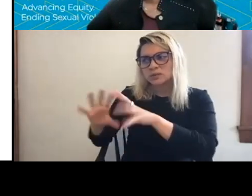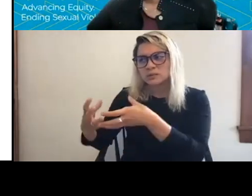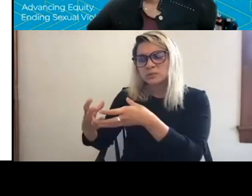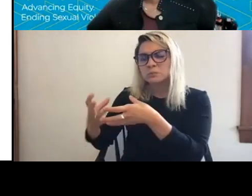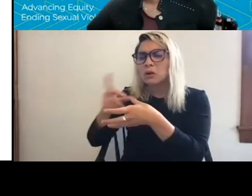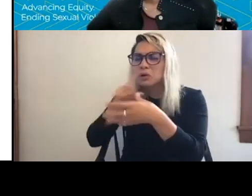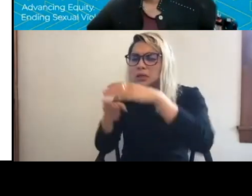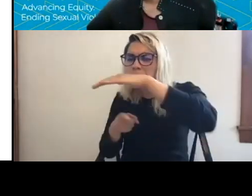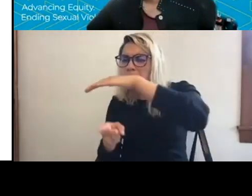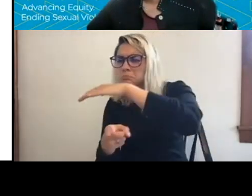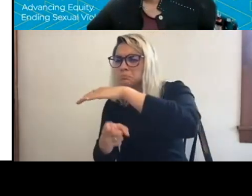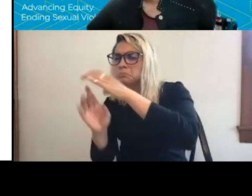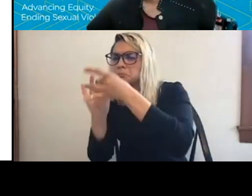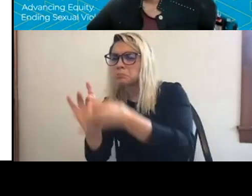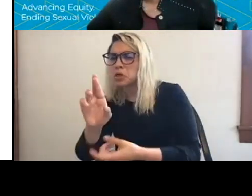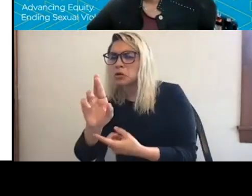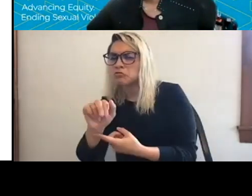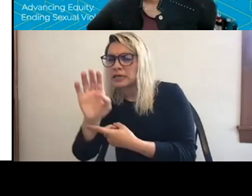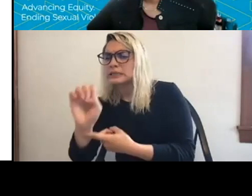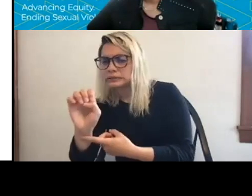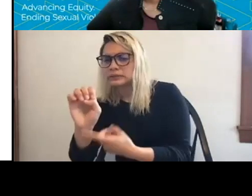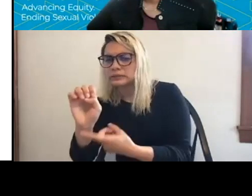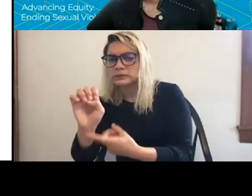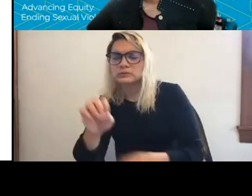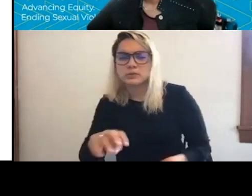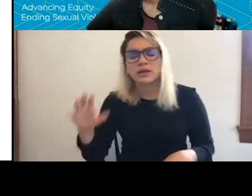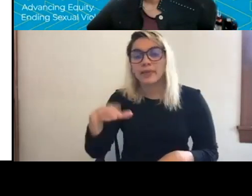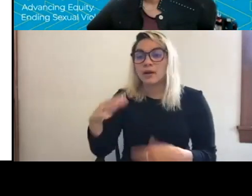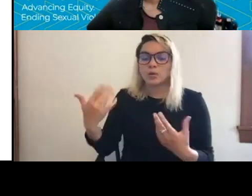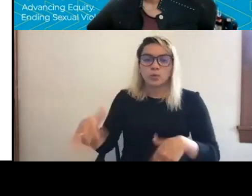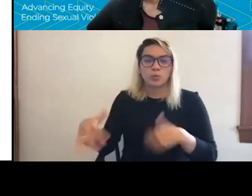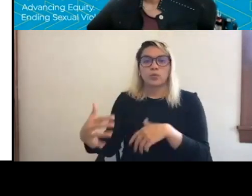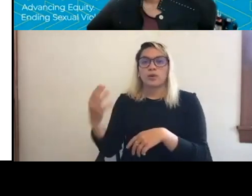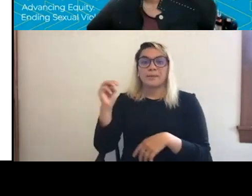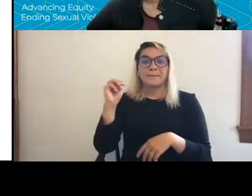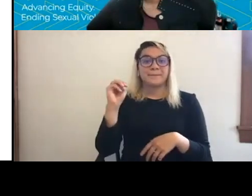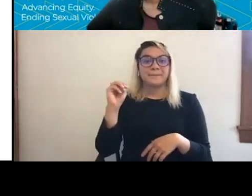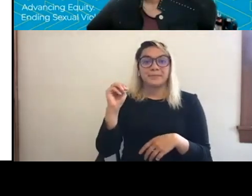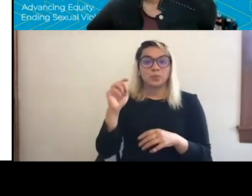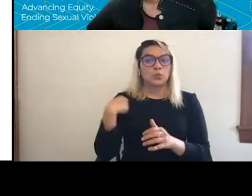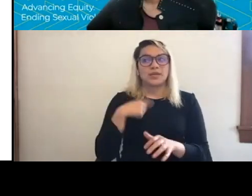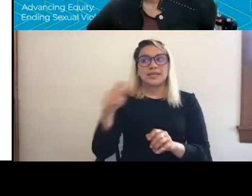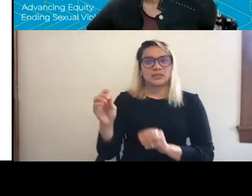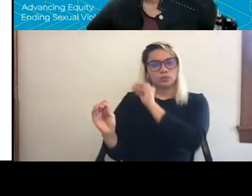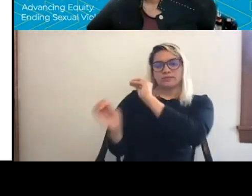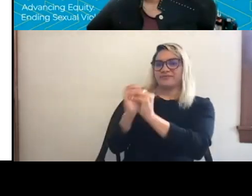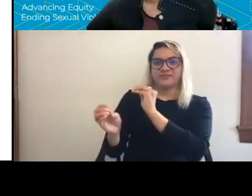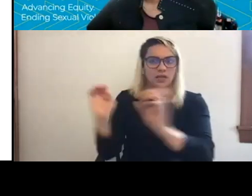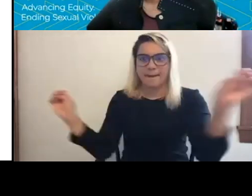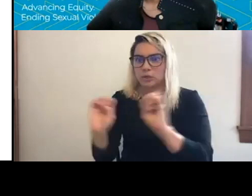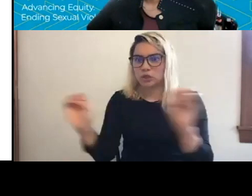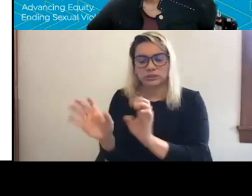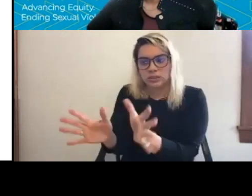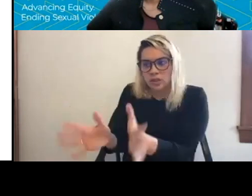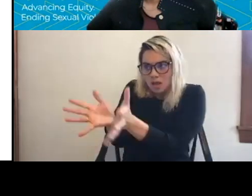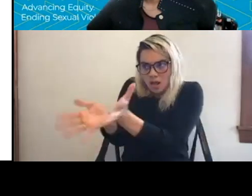like an immediate triage need to be able to talk about race and class together. Now, in